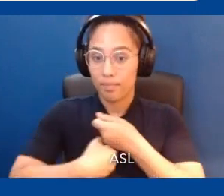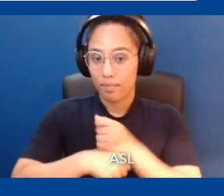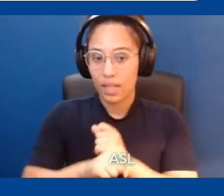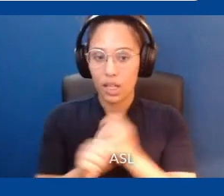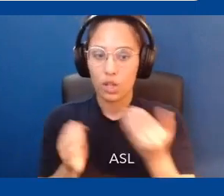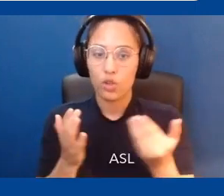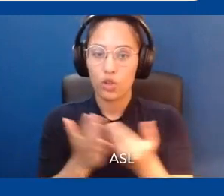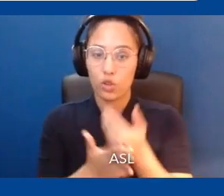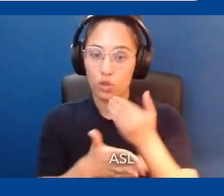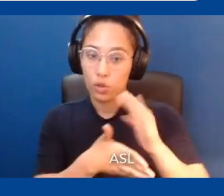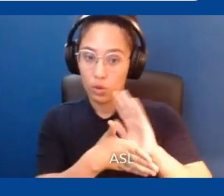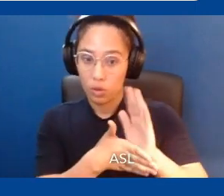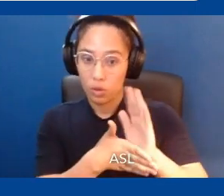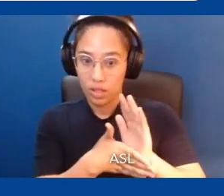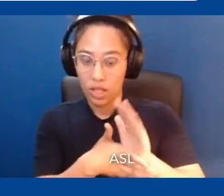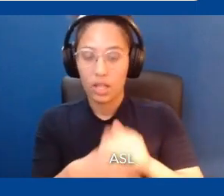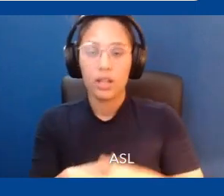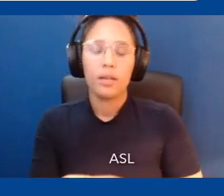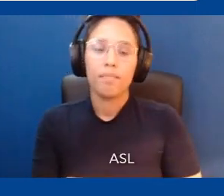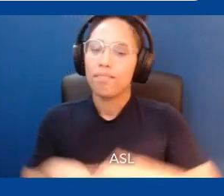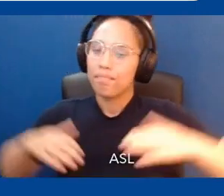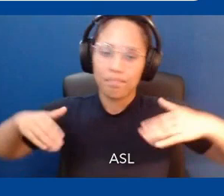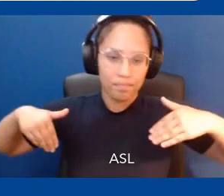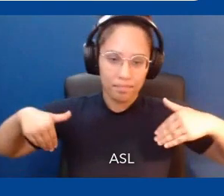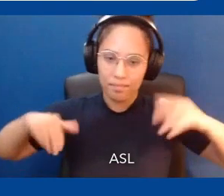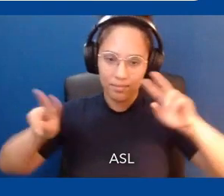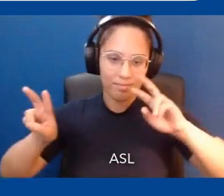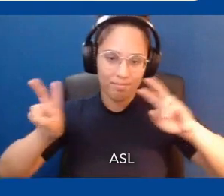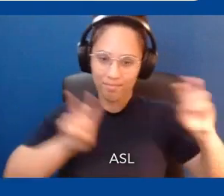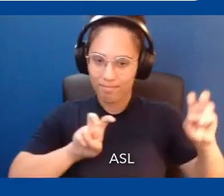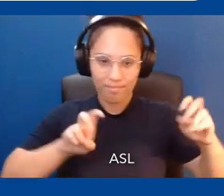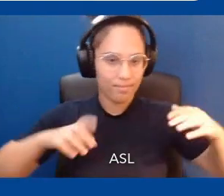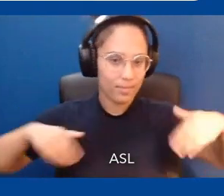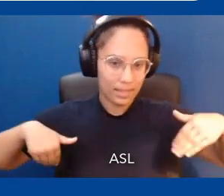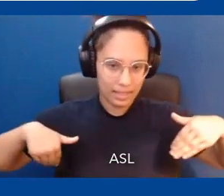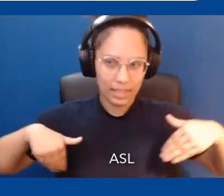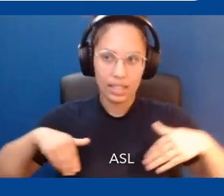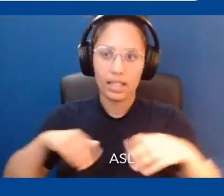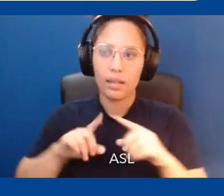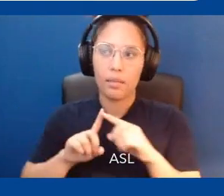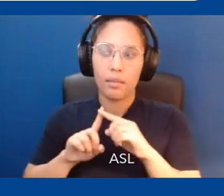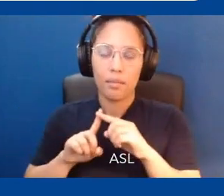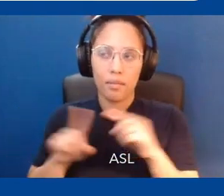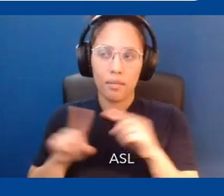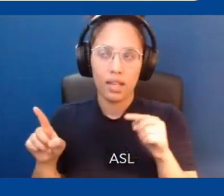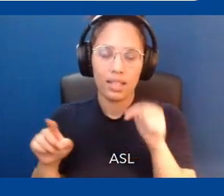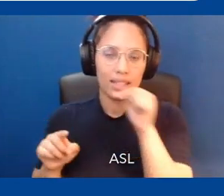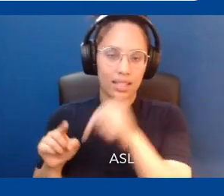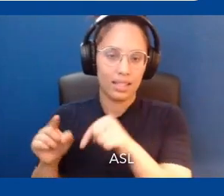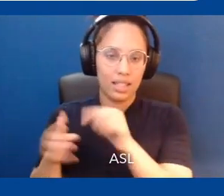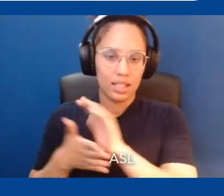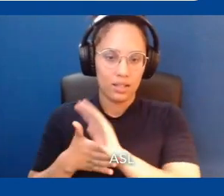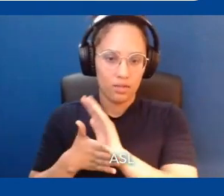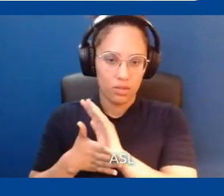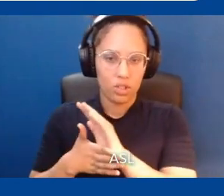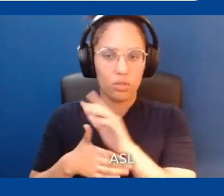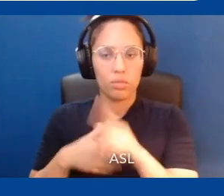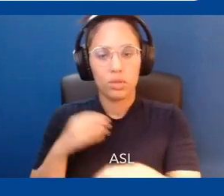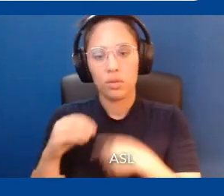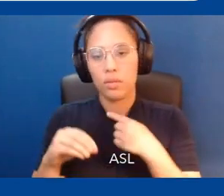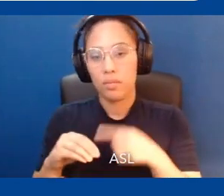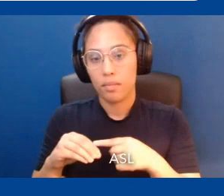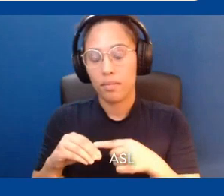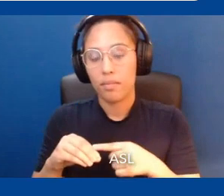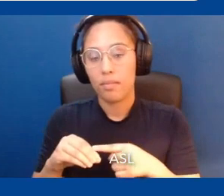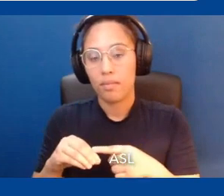It doesn't have title yet, but it's about sex workers.